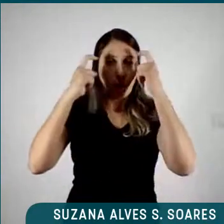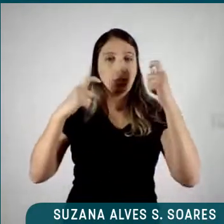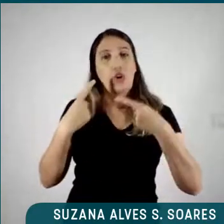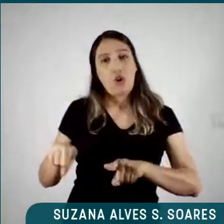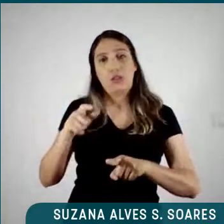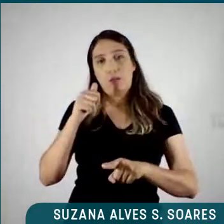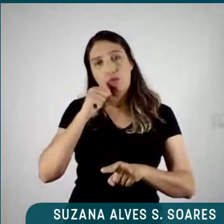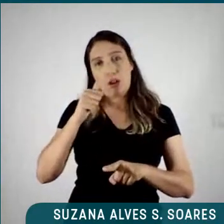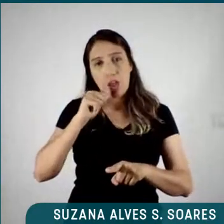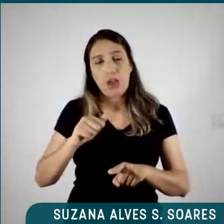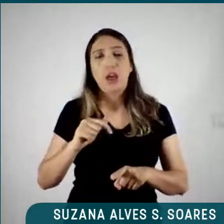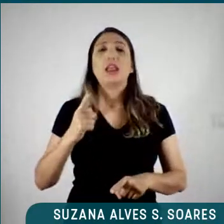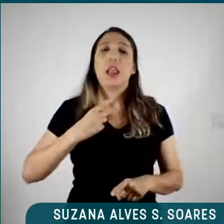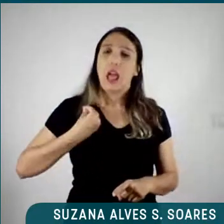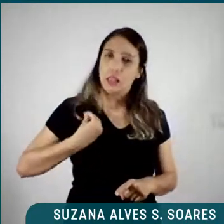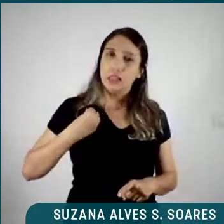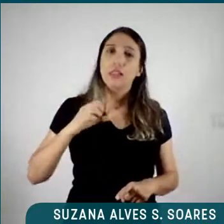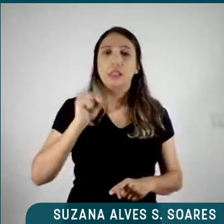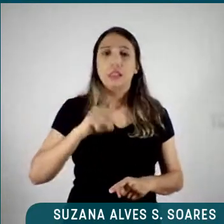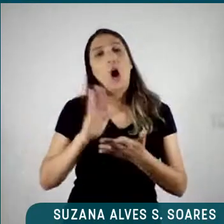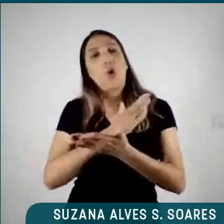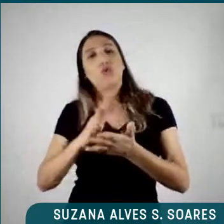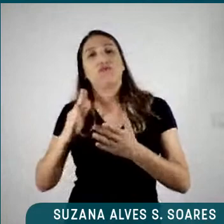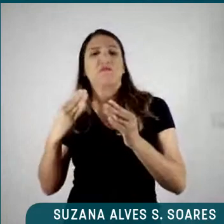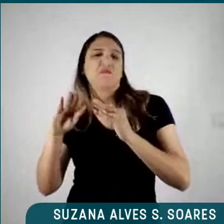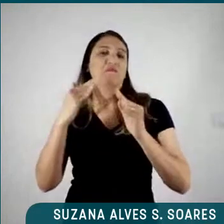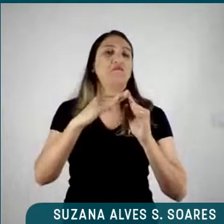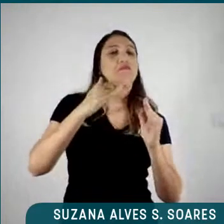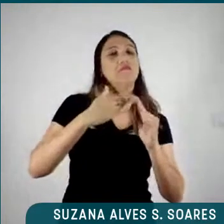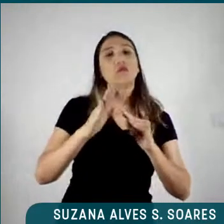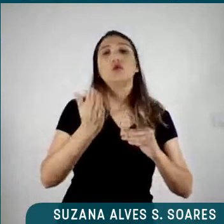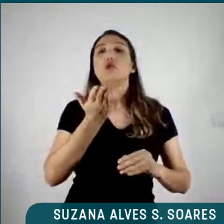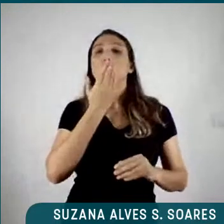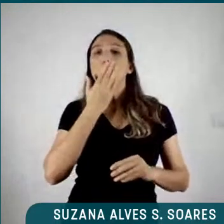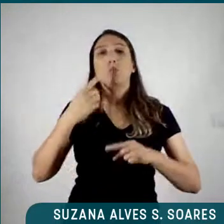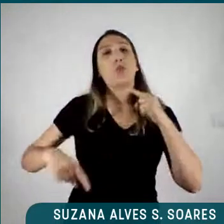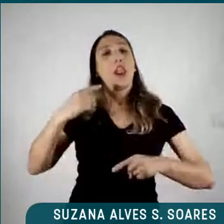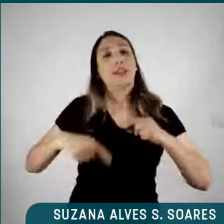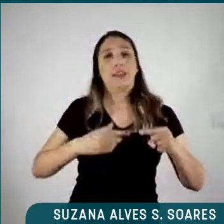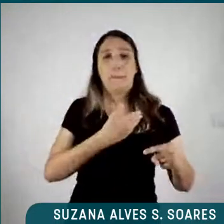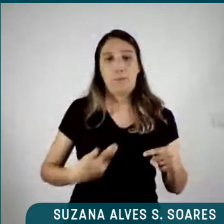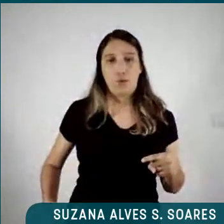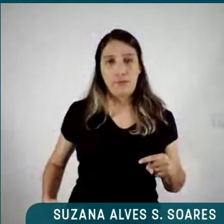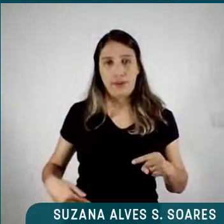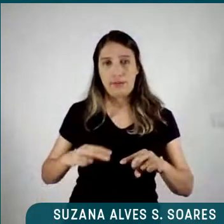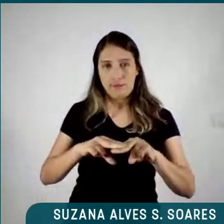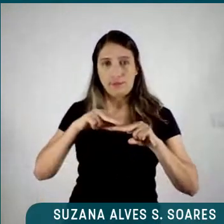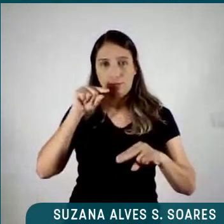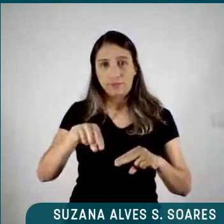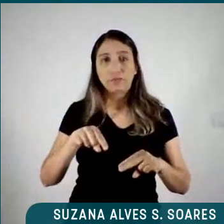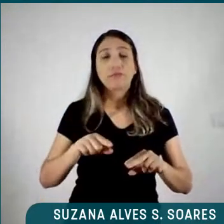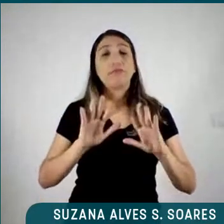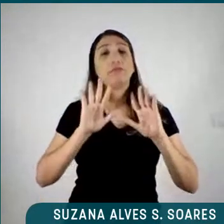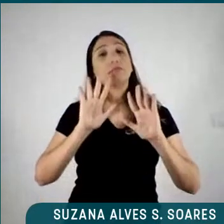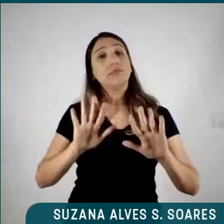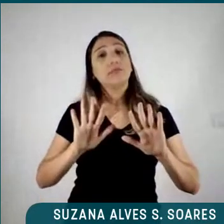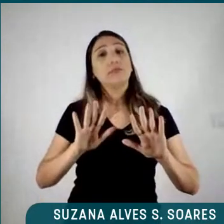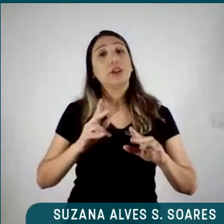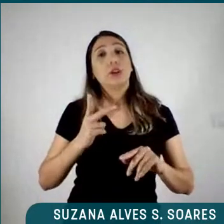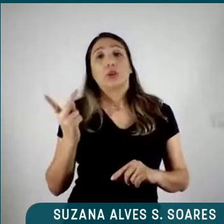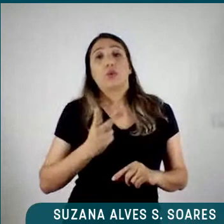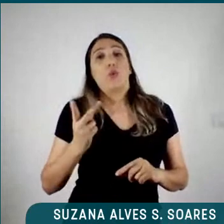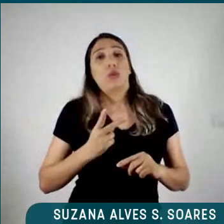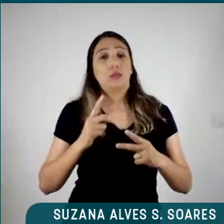do not agree on what is the public policy that will eradicate the violence against women. So there is a disparity